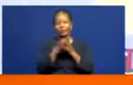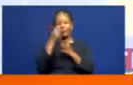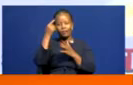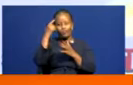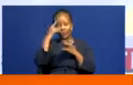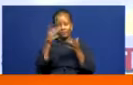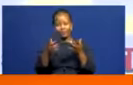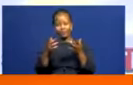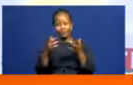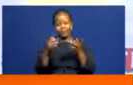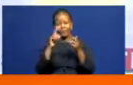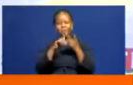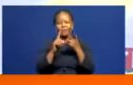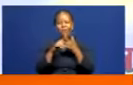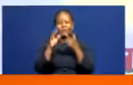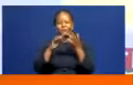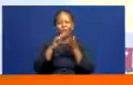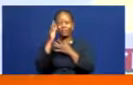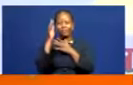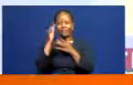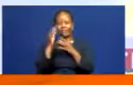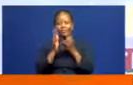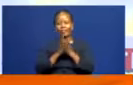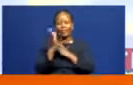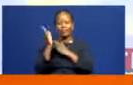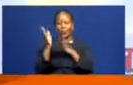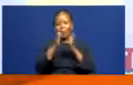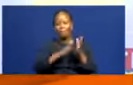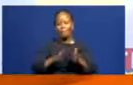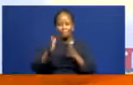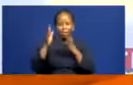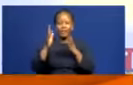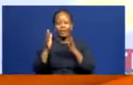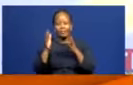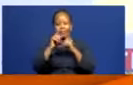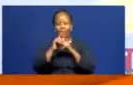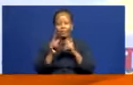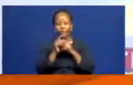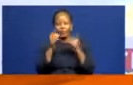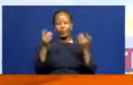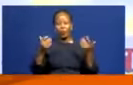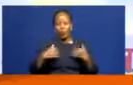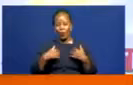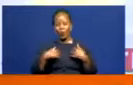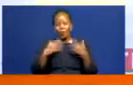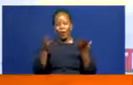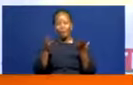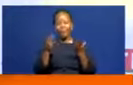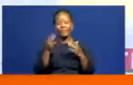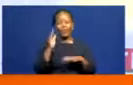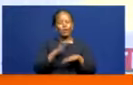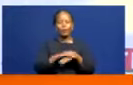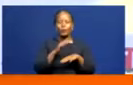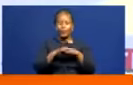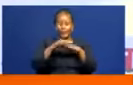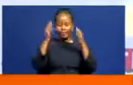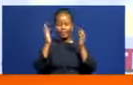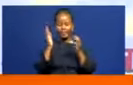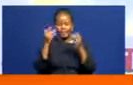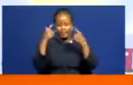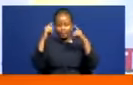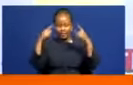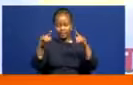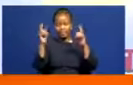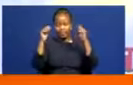down by putting together a seamless event that